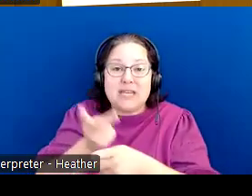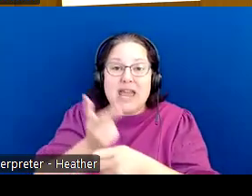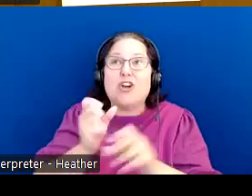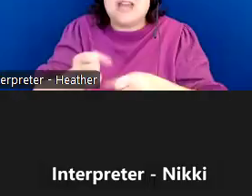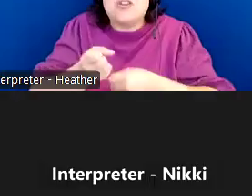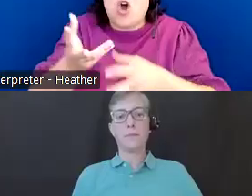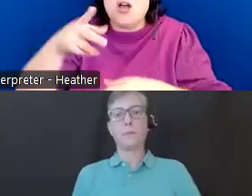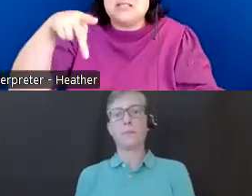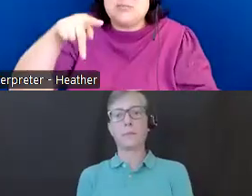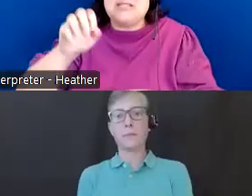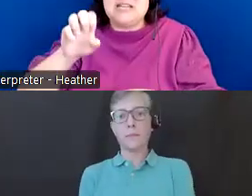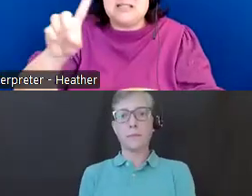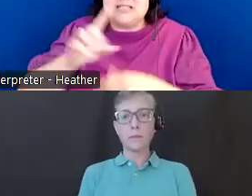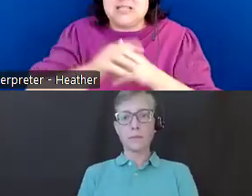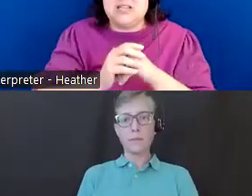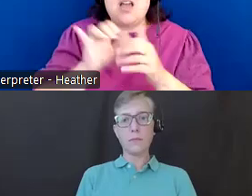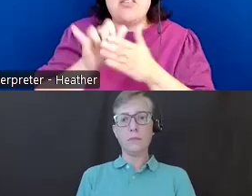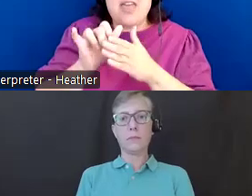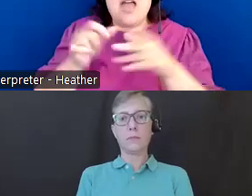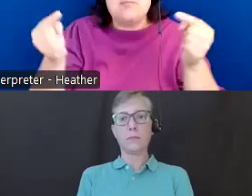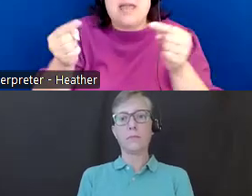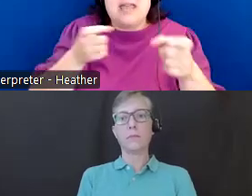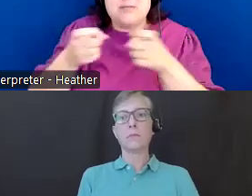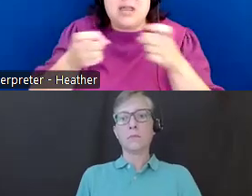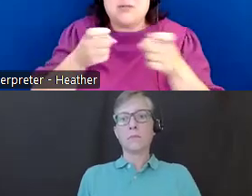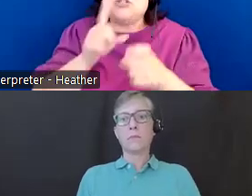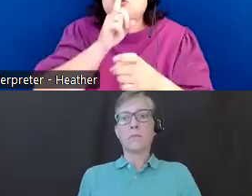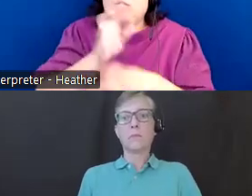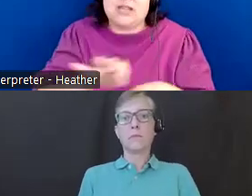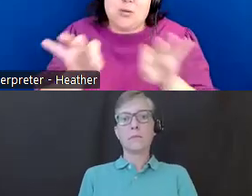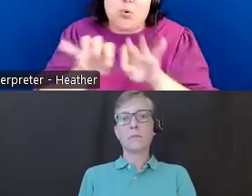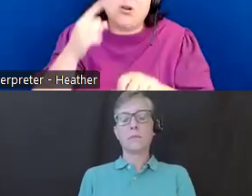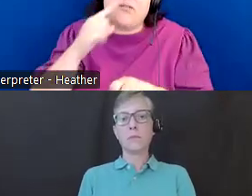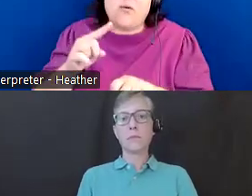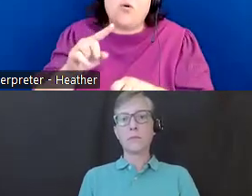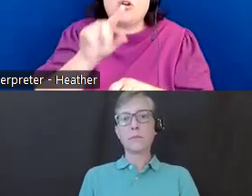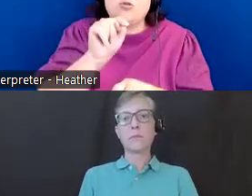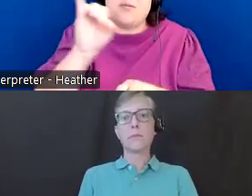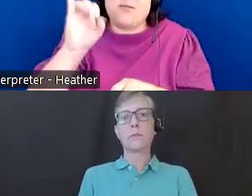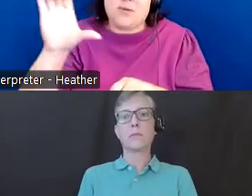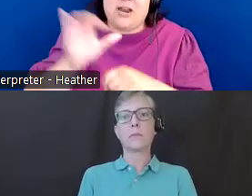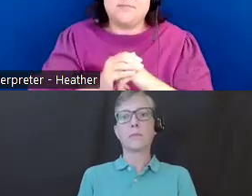itself. And adequate pain management is an important tenet of trauma-informed care.